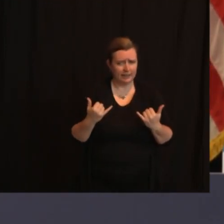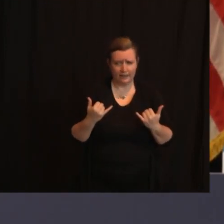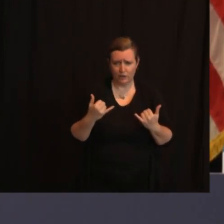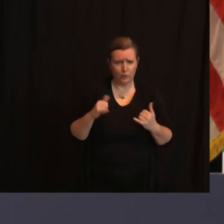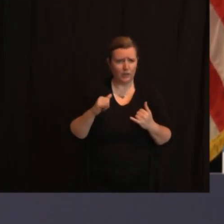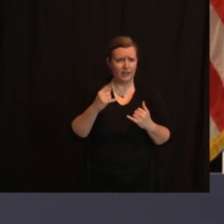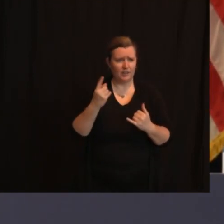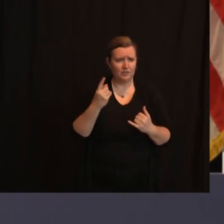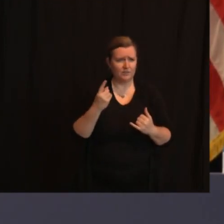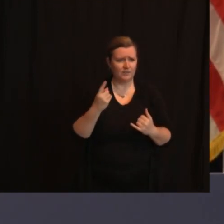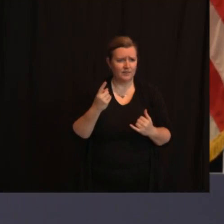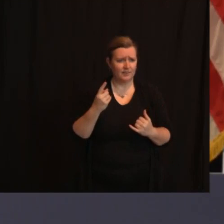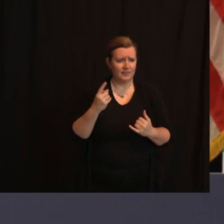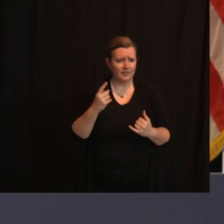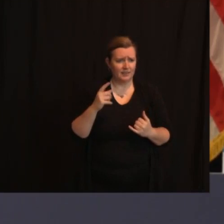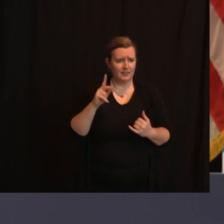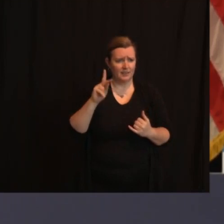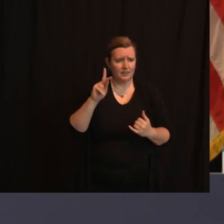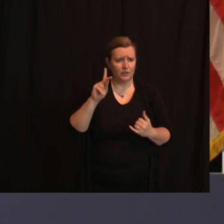from you, sir.